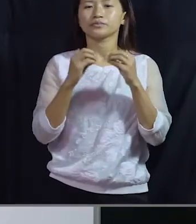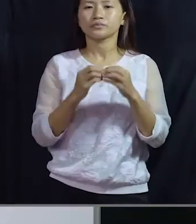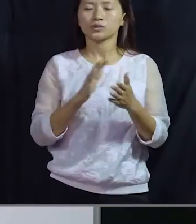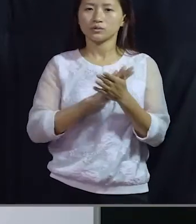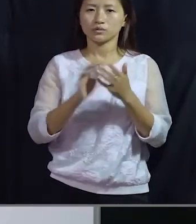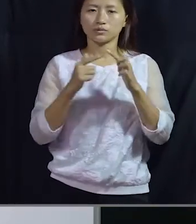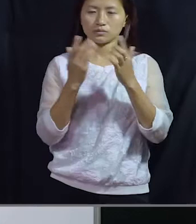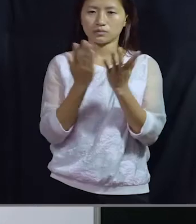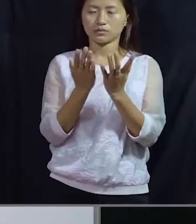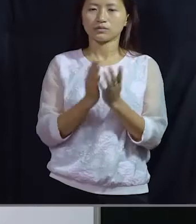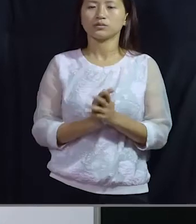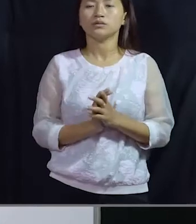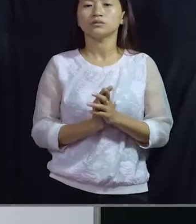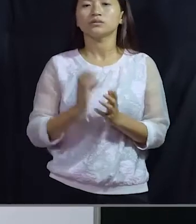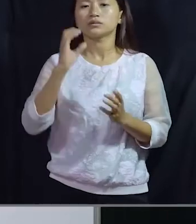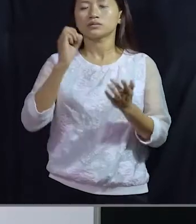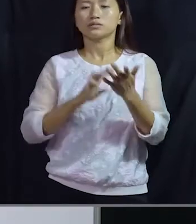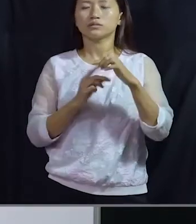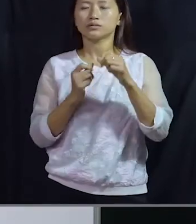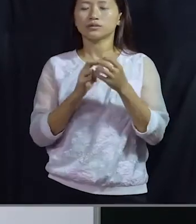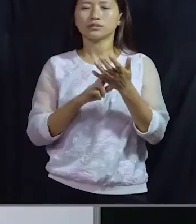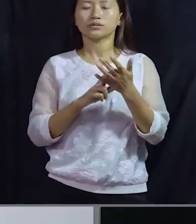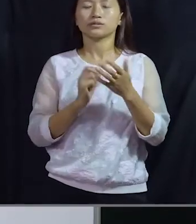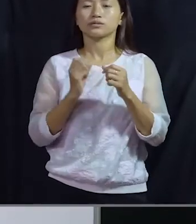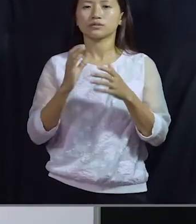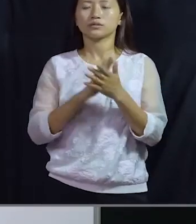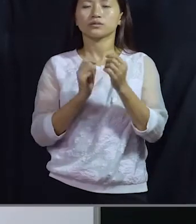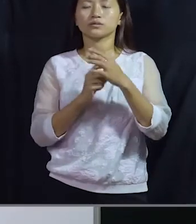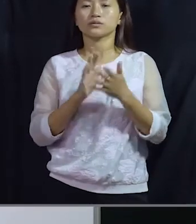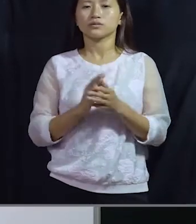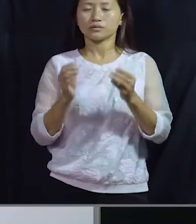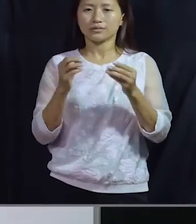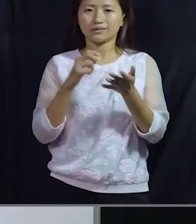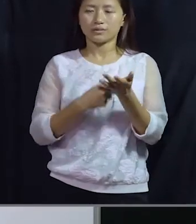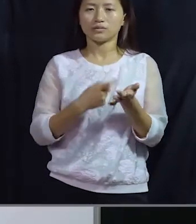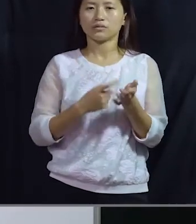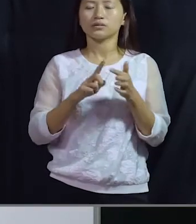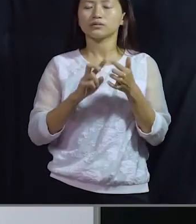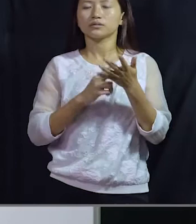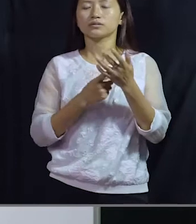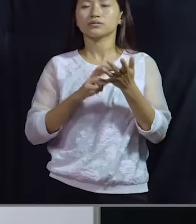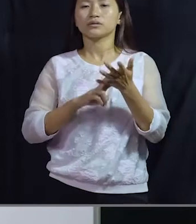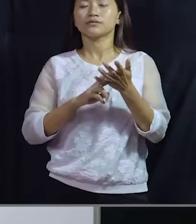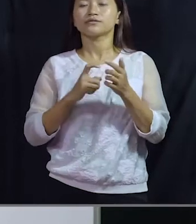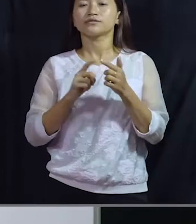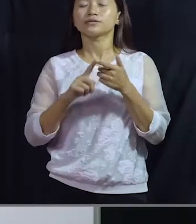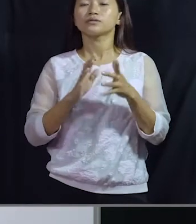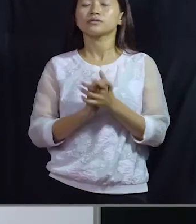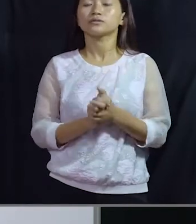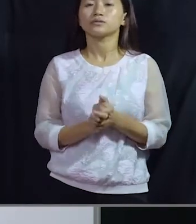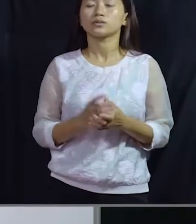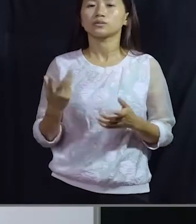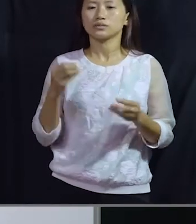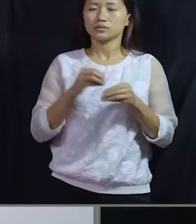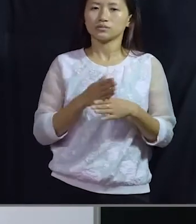textbook. By contingency reserve. This is a reserve. This is a reserve which has